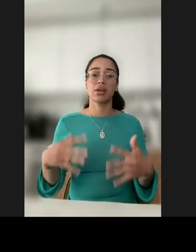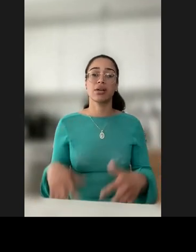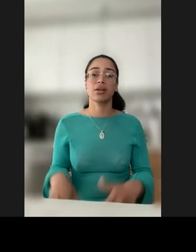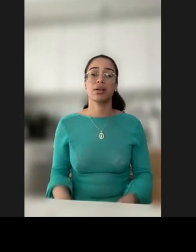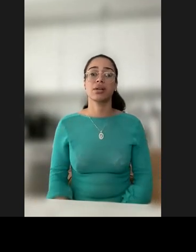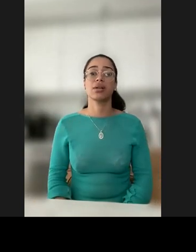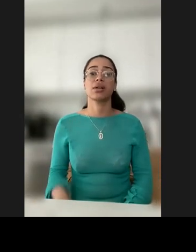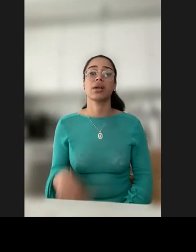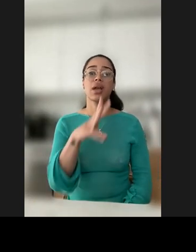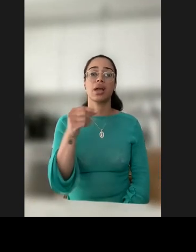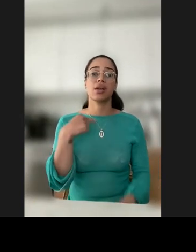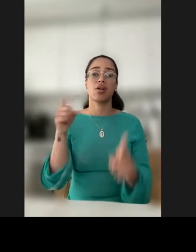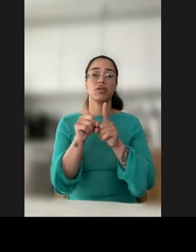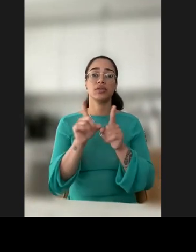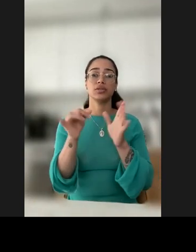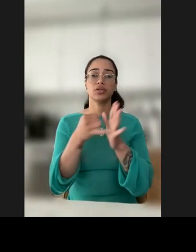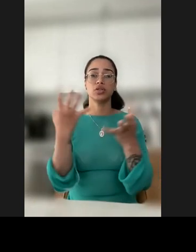point out